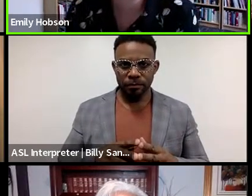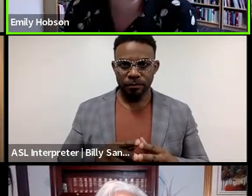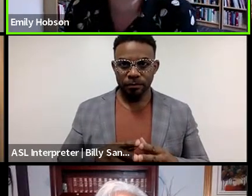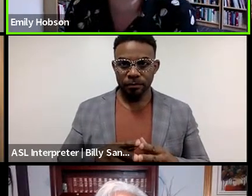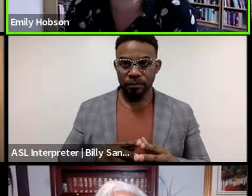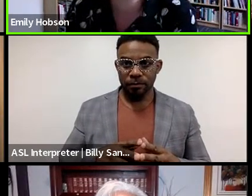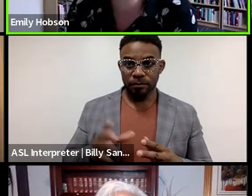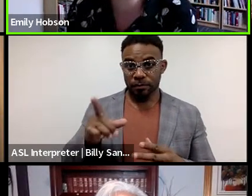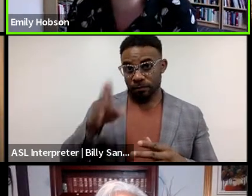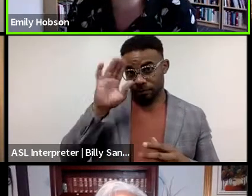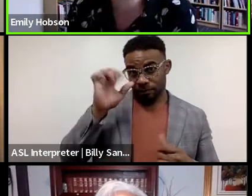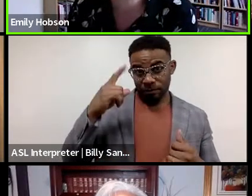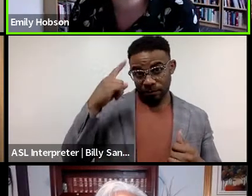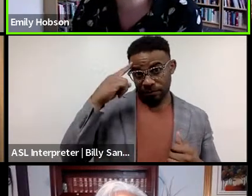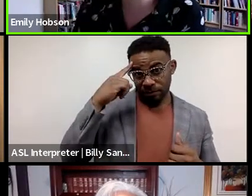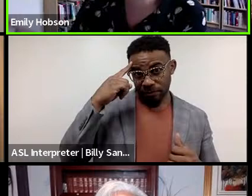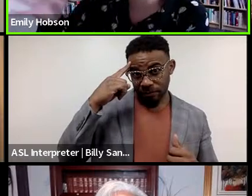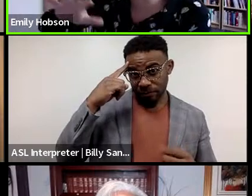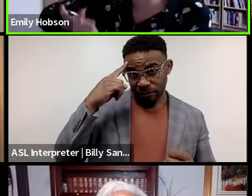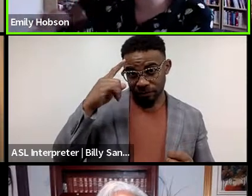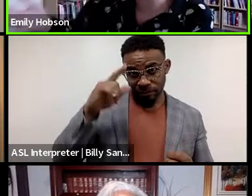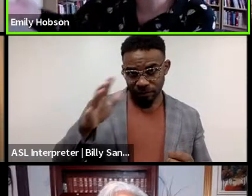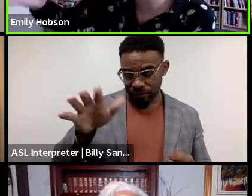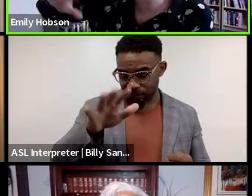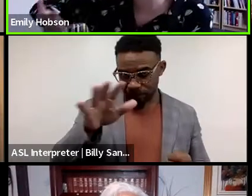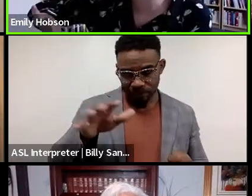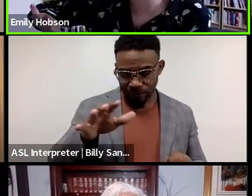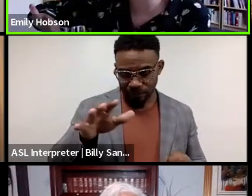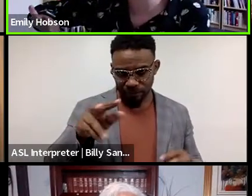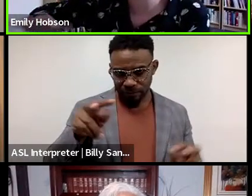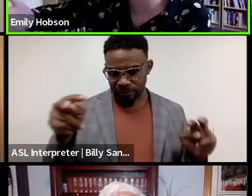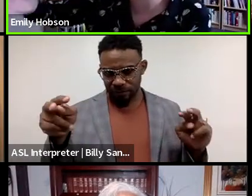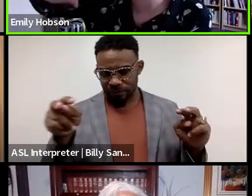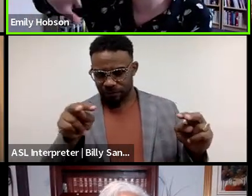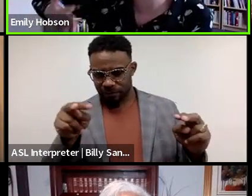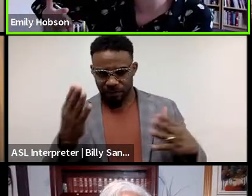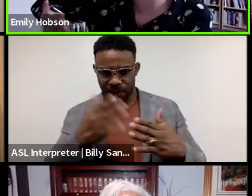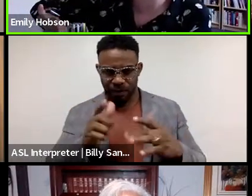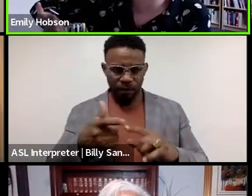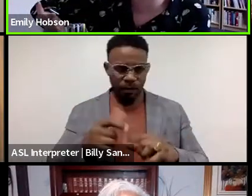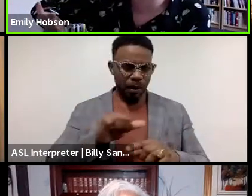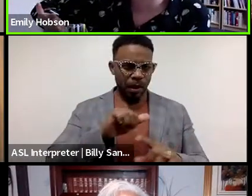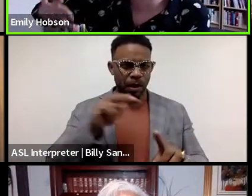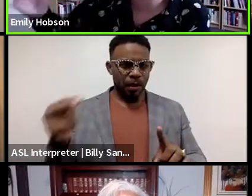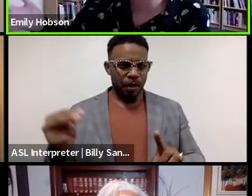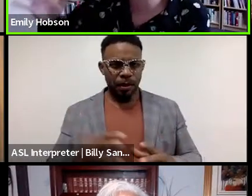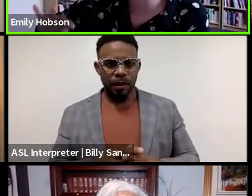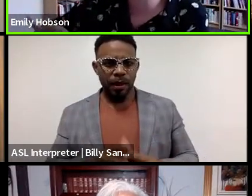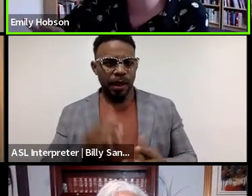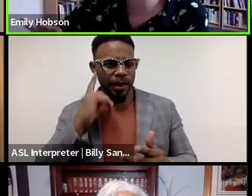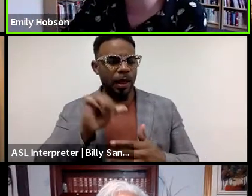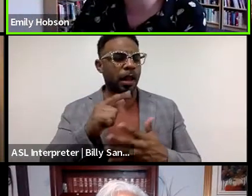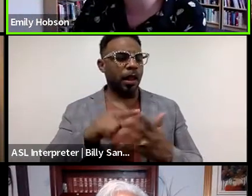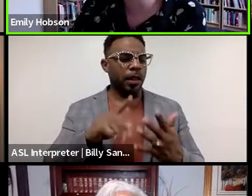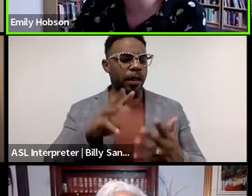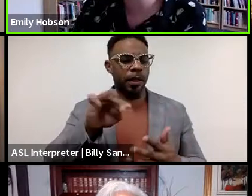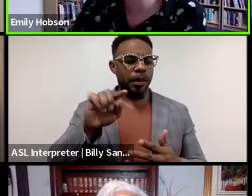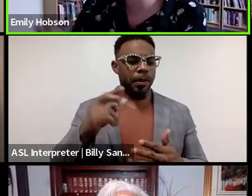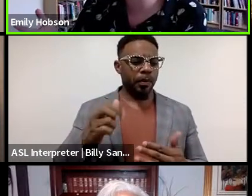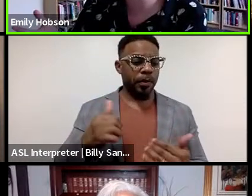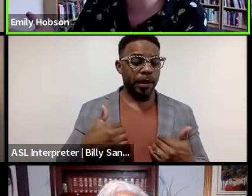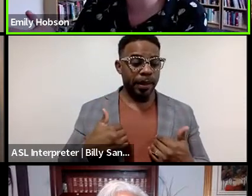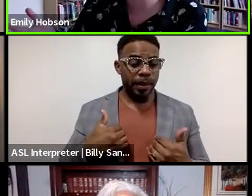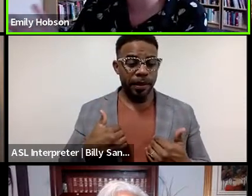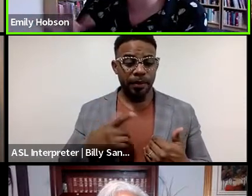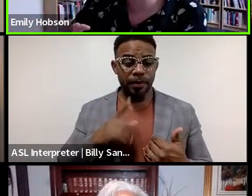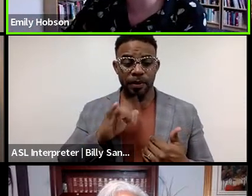And, you know, I think this is sort of a looking at some of that from the other side. I think another myth that we have